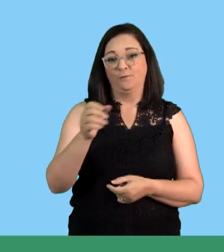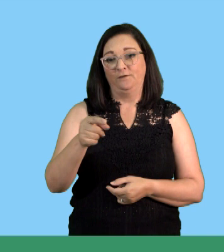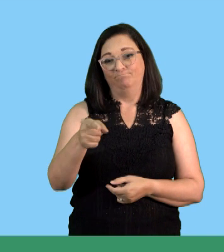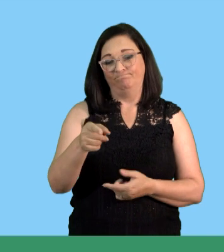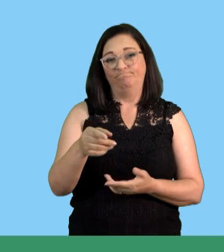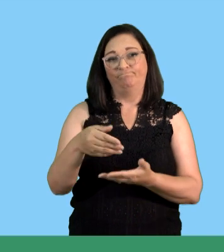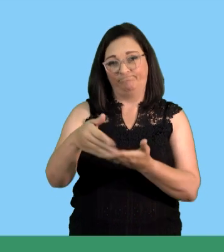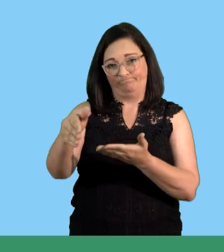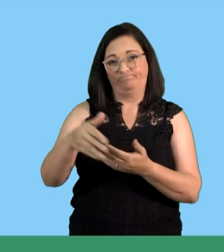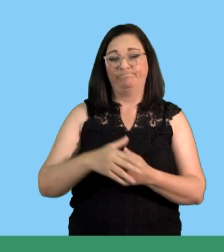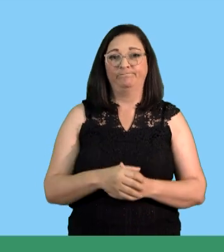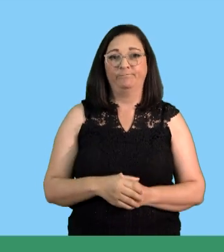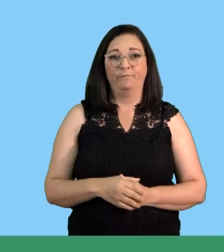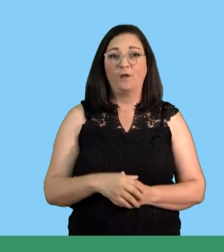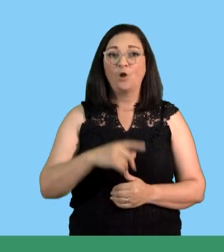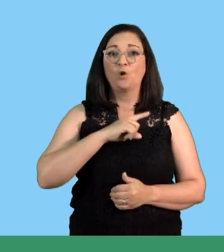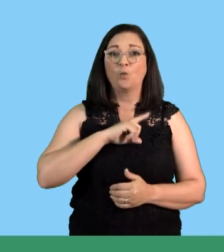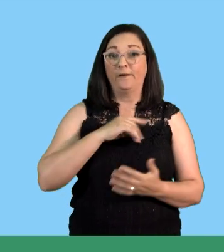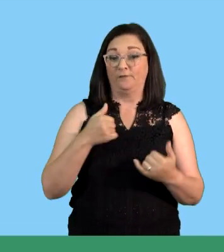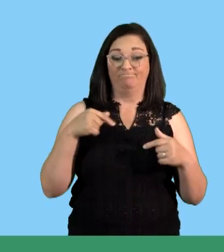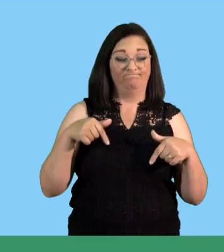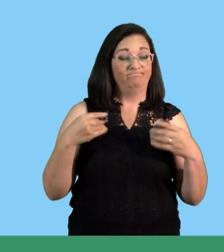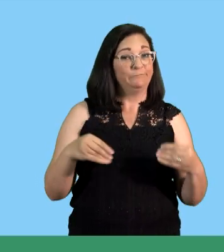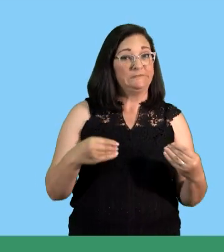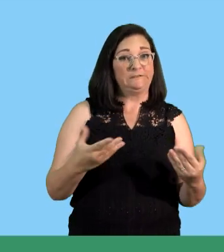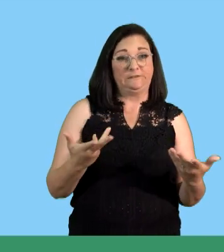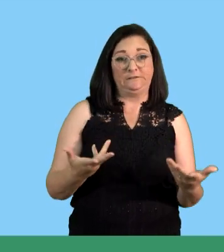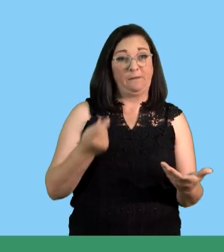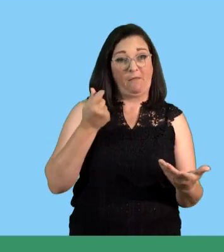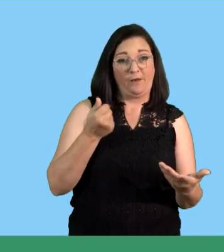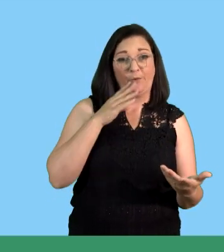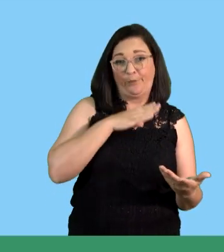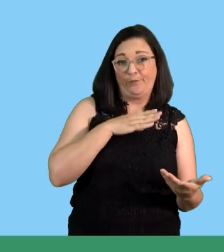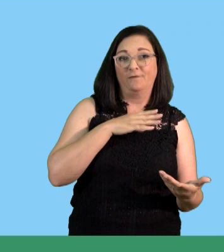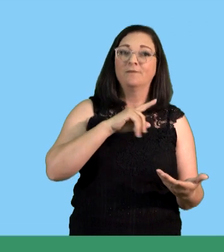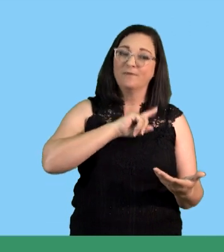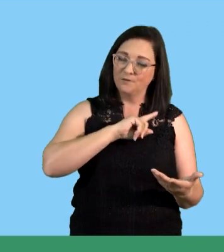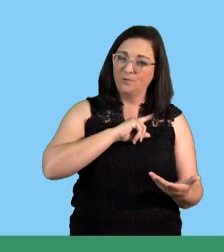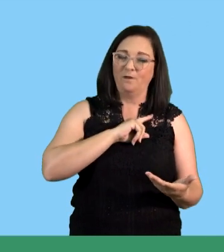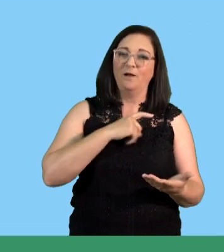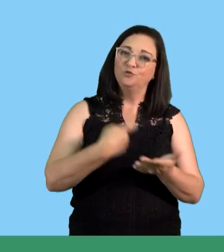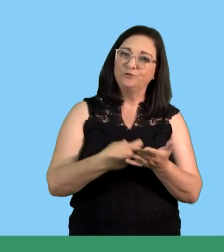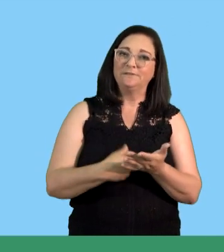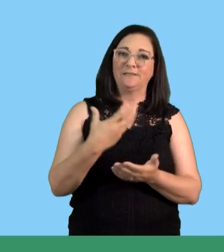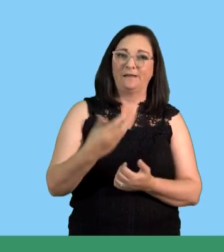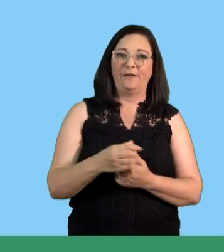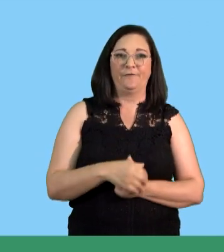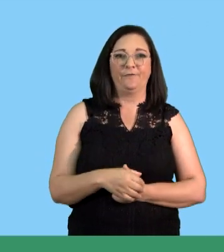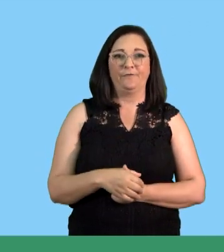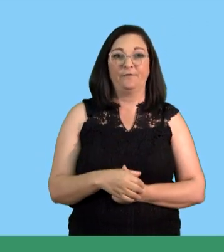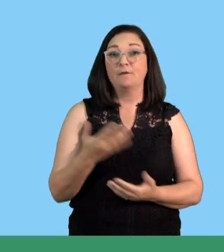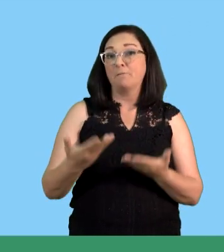employer, I retrenched some employees due to insolvency. So there are reasons for that. Sometimes